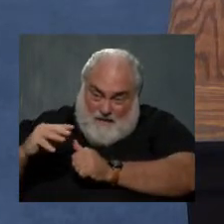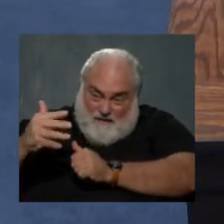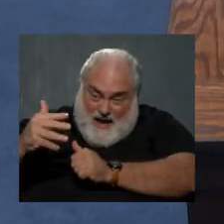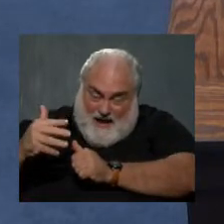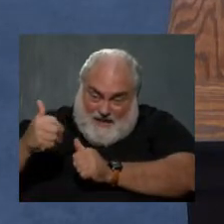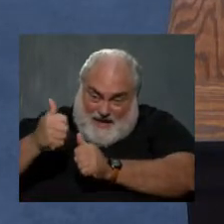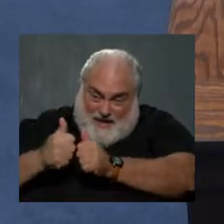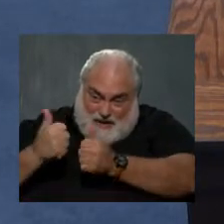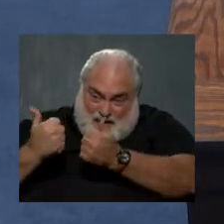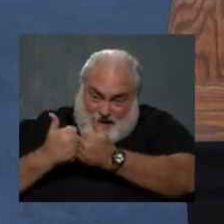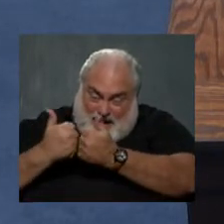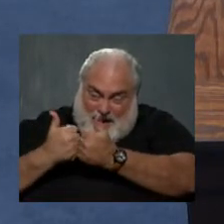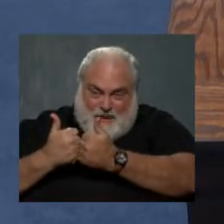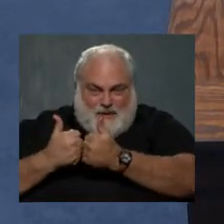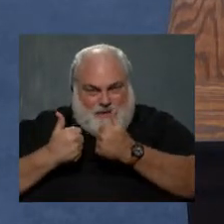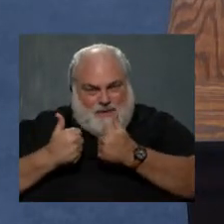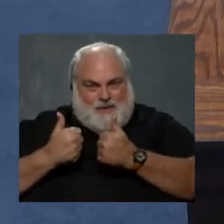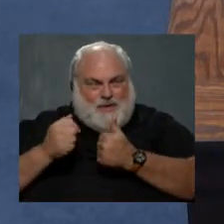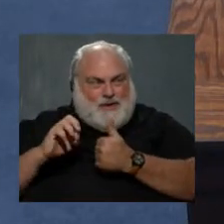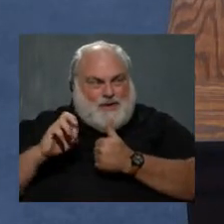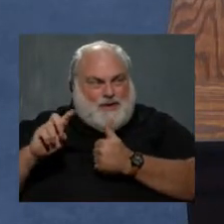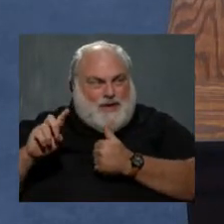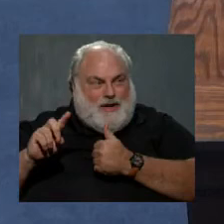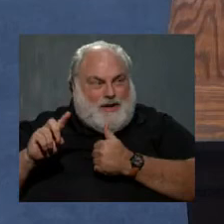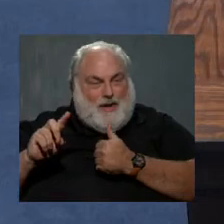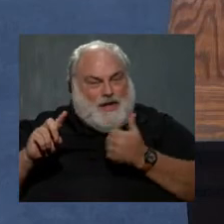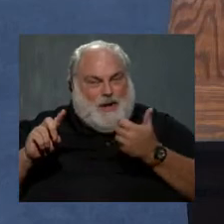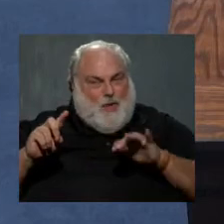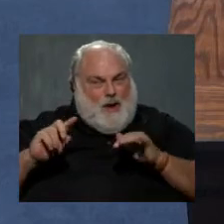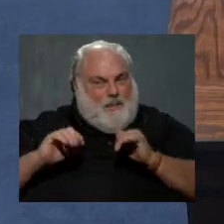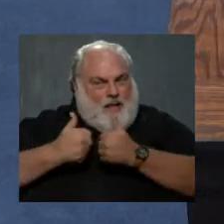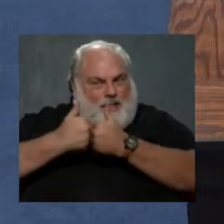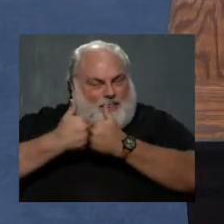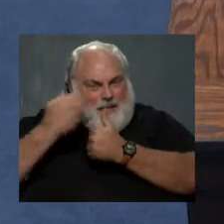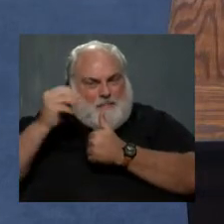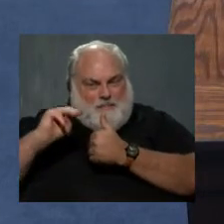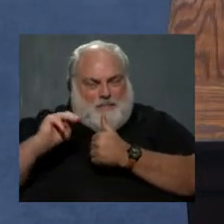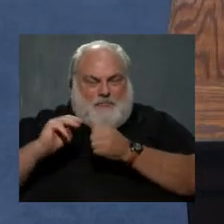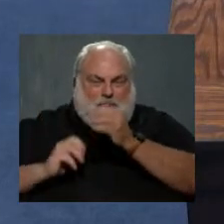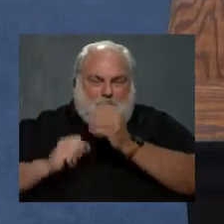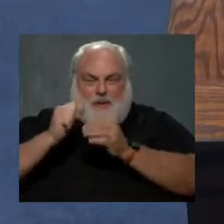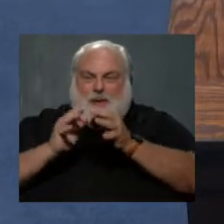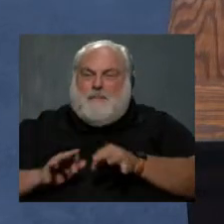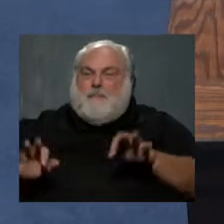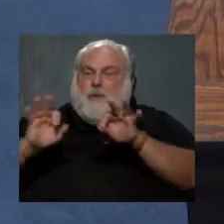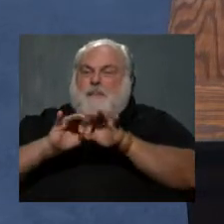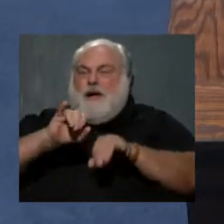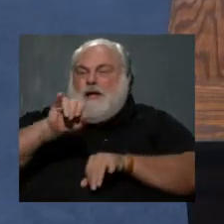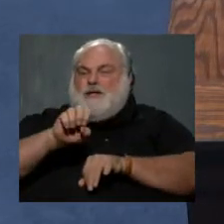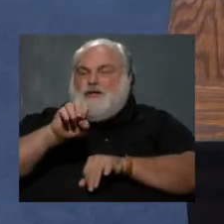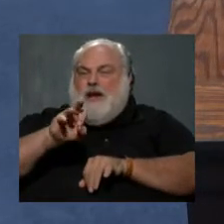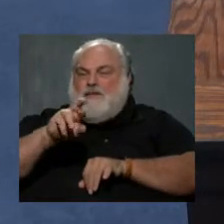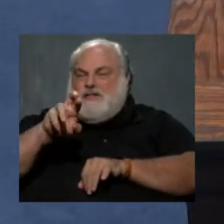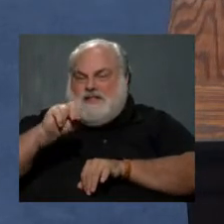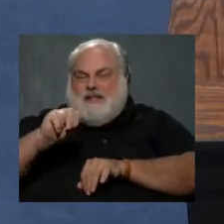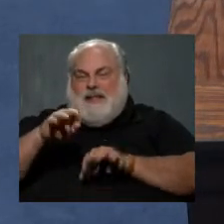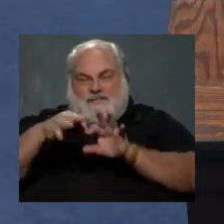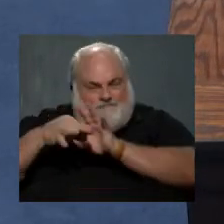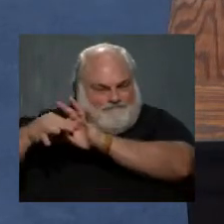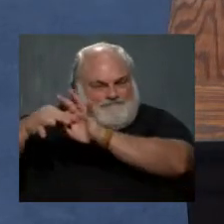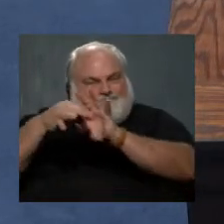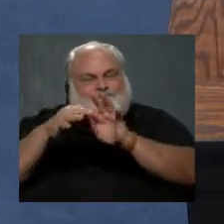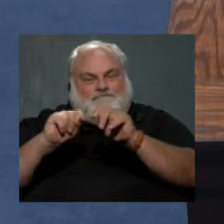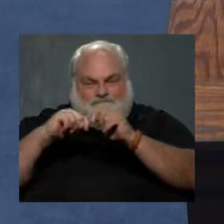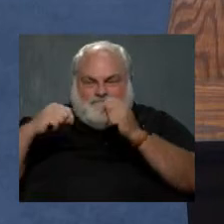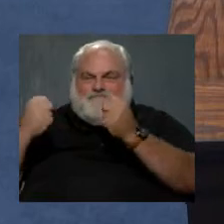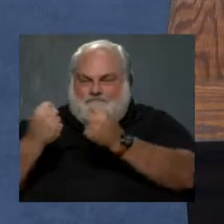it was good. This year, Jefferson was one of the teams you didn't want to play. But the most important thing about Jefferson's team is they played as a team. And